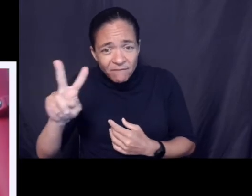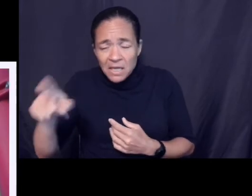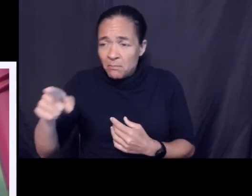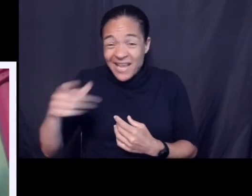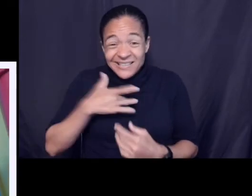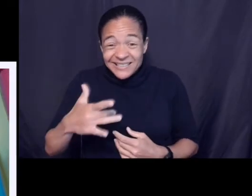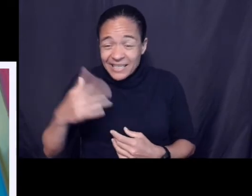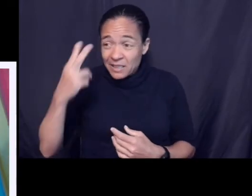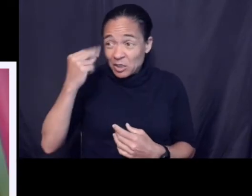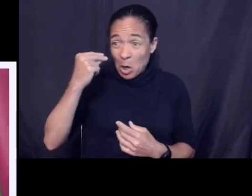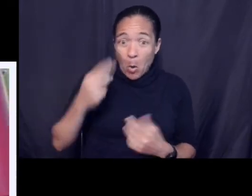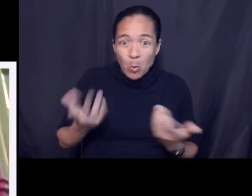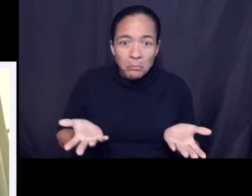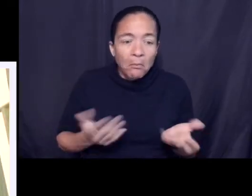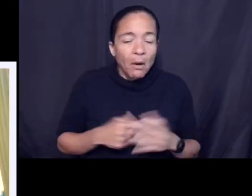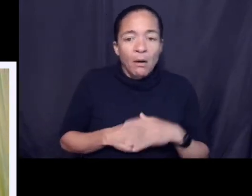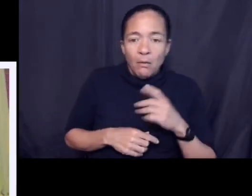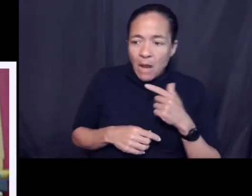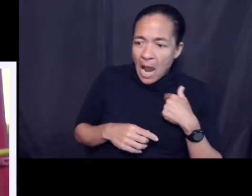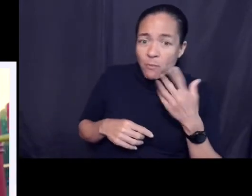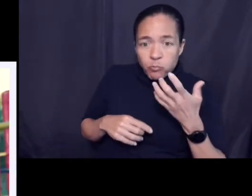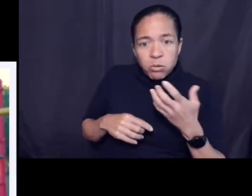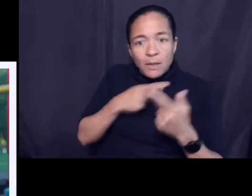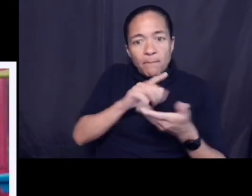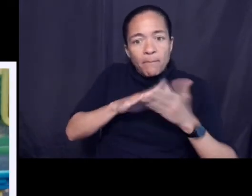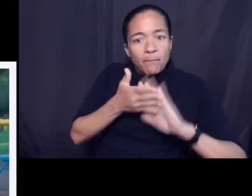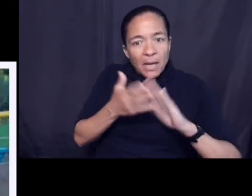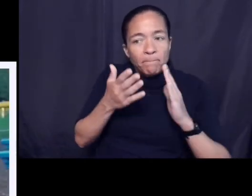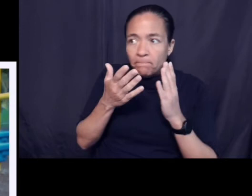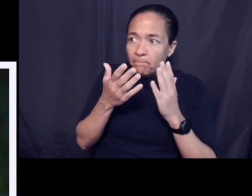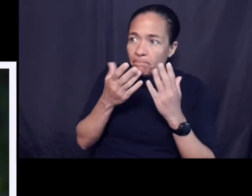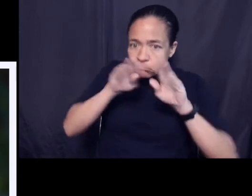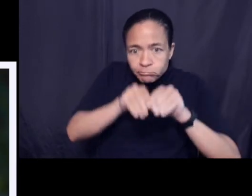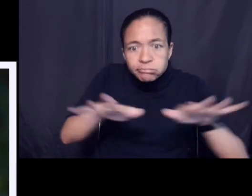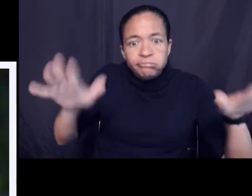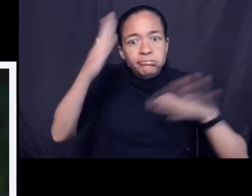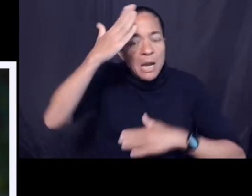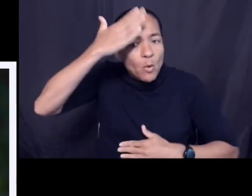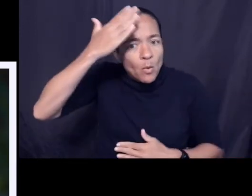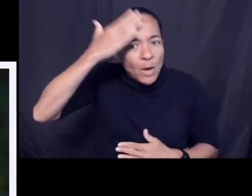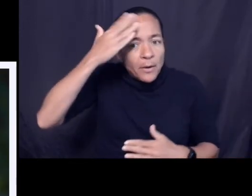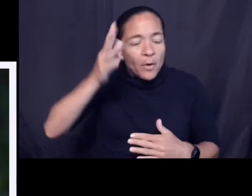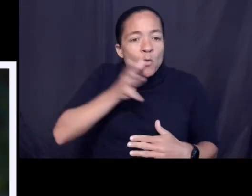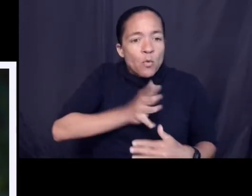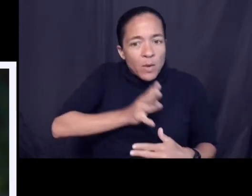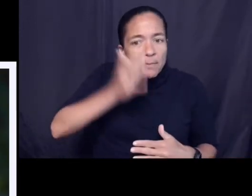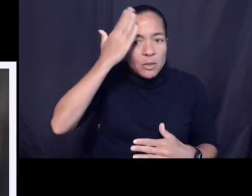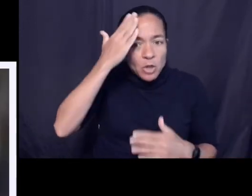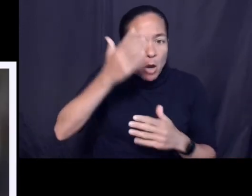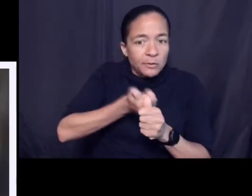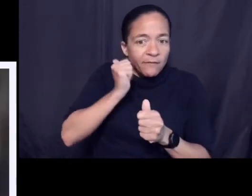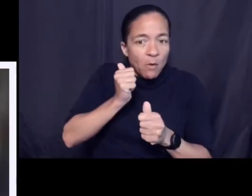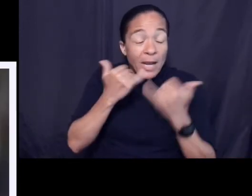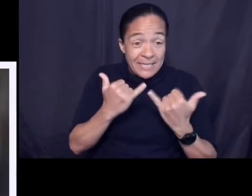they almost always say no. I would like it to be just another thing that women know about, something that women know to avoid. So